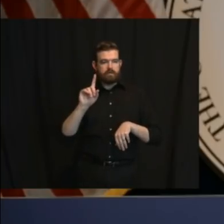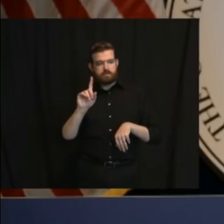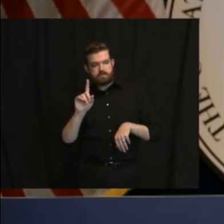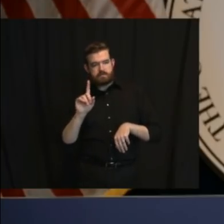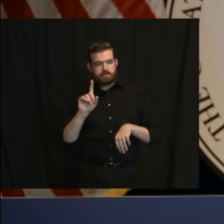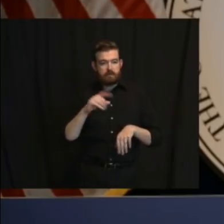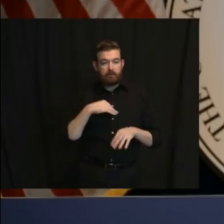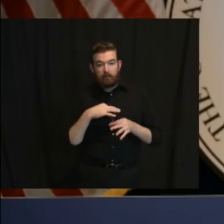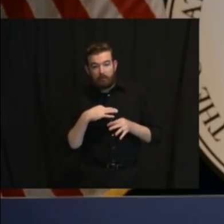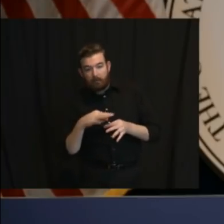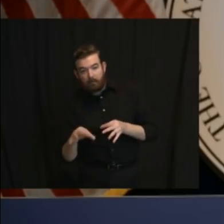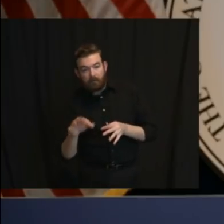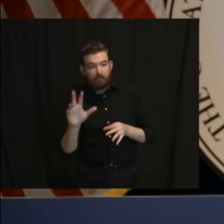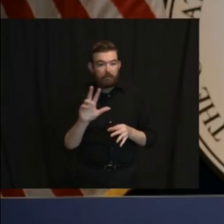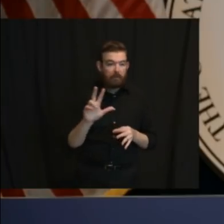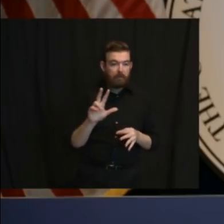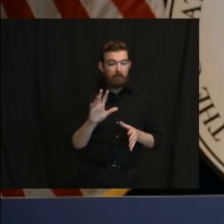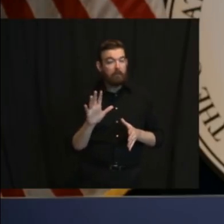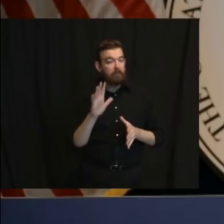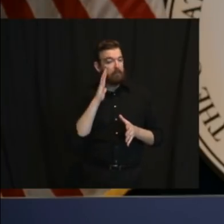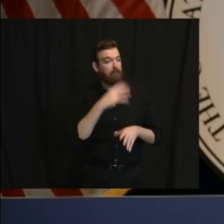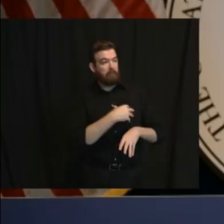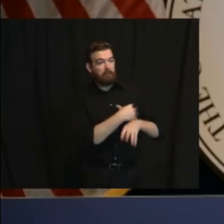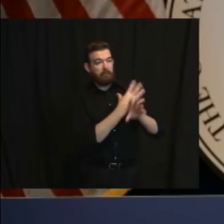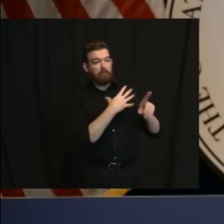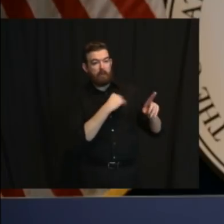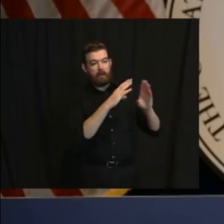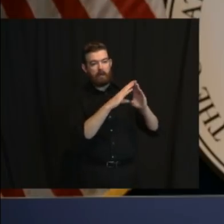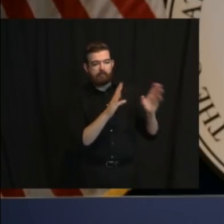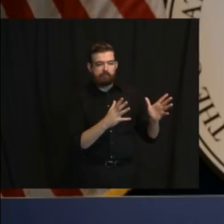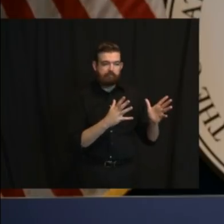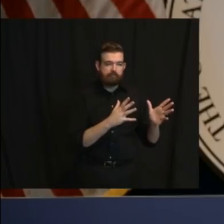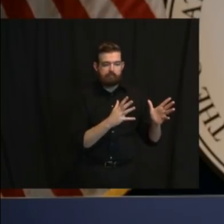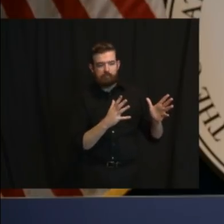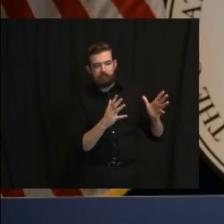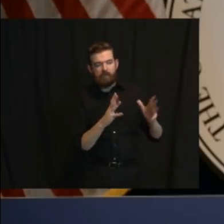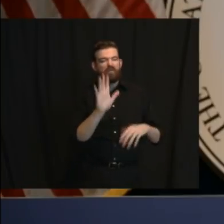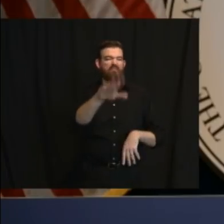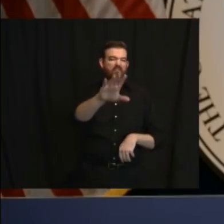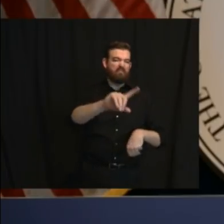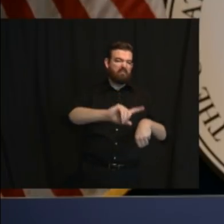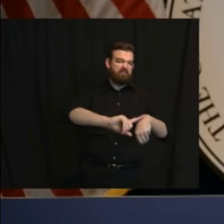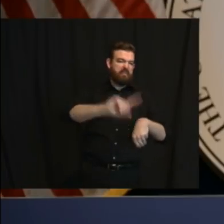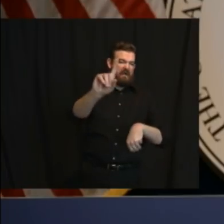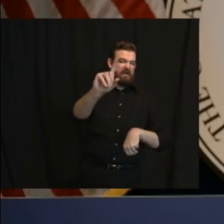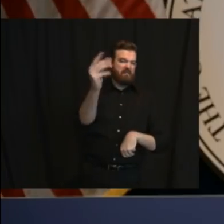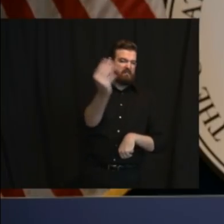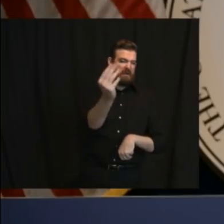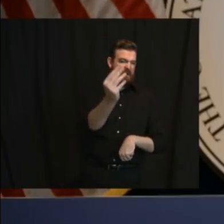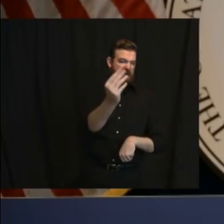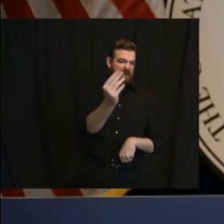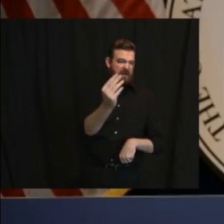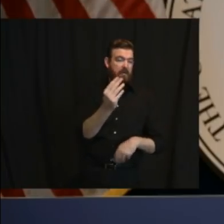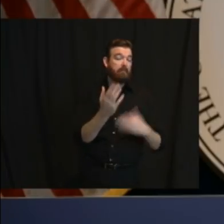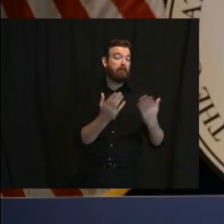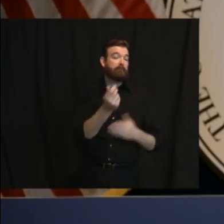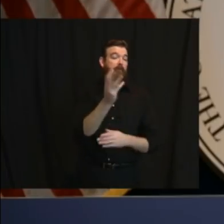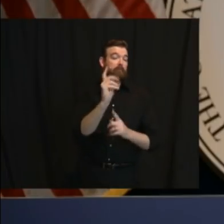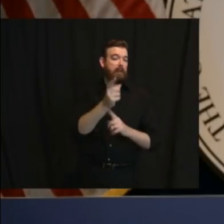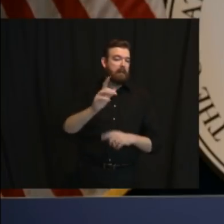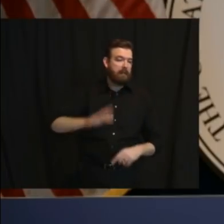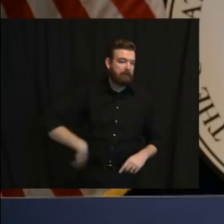House VTC. Please bear with us. We might be a few minutes late if I had to predict, but we're going to shoot for 1 o'clock on